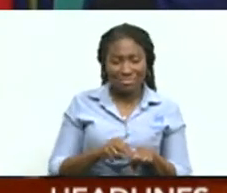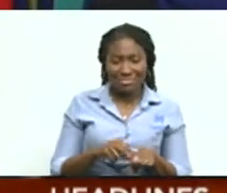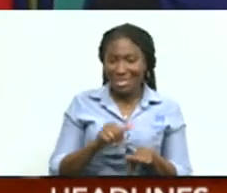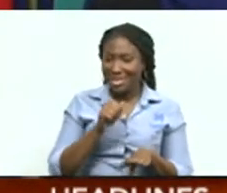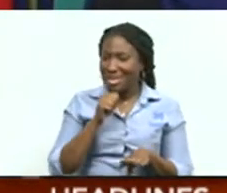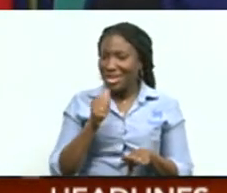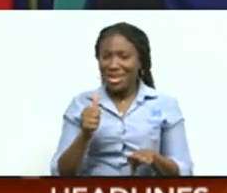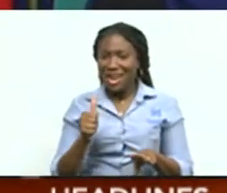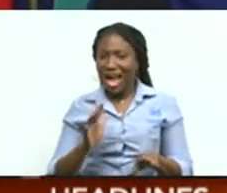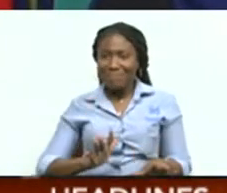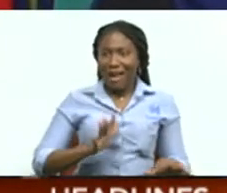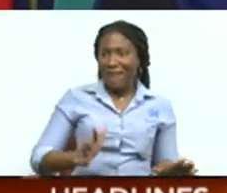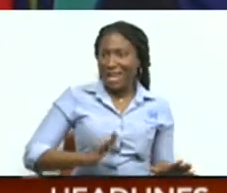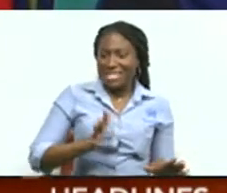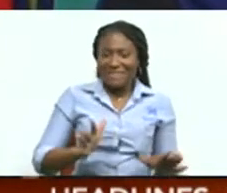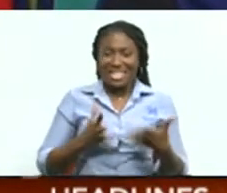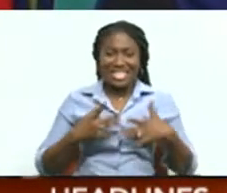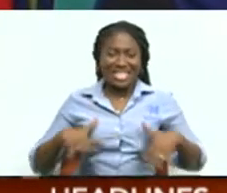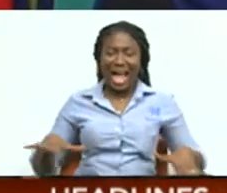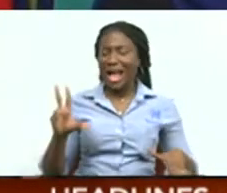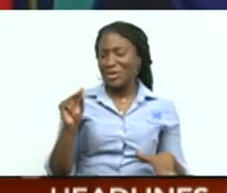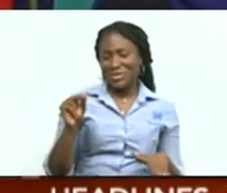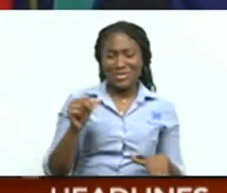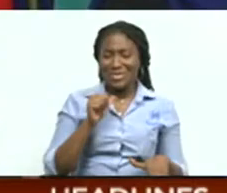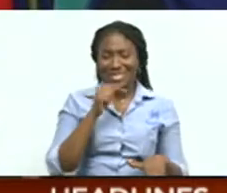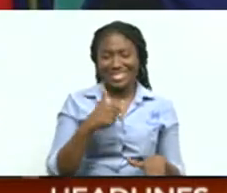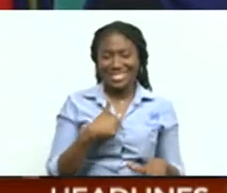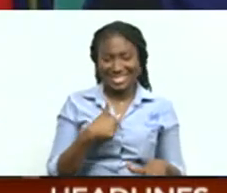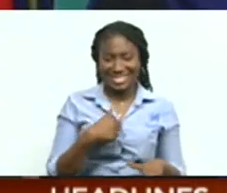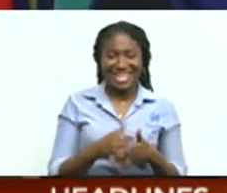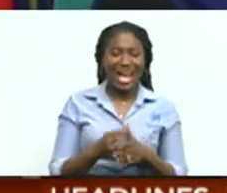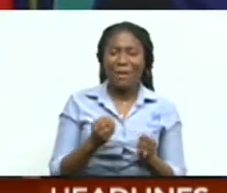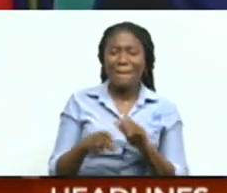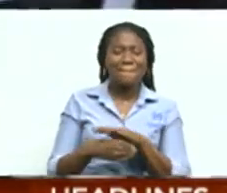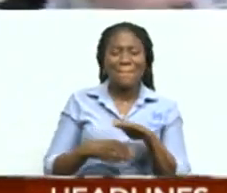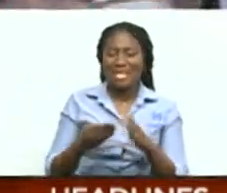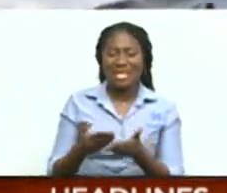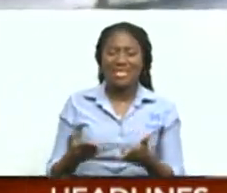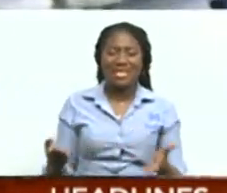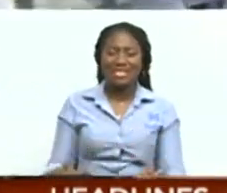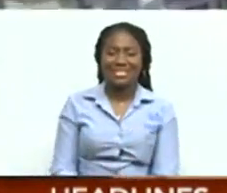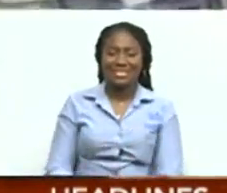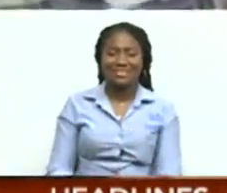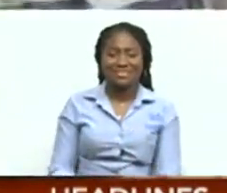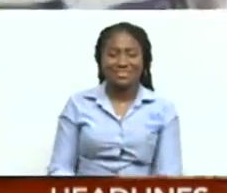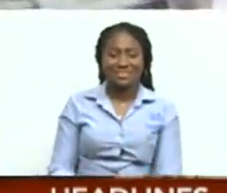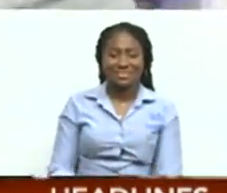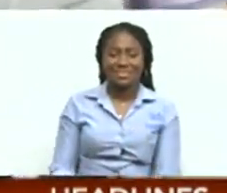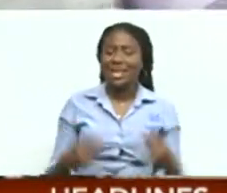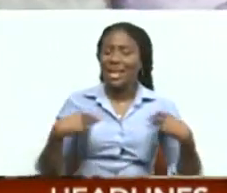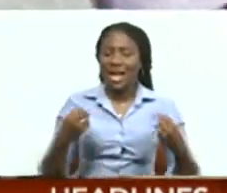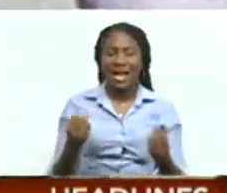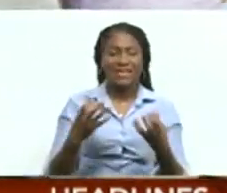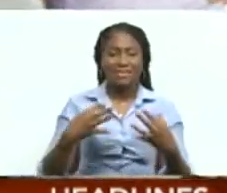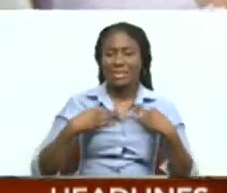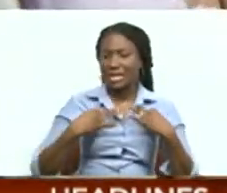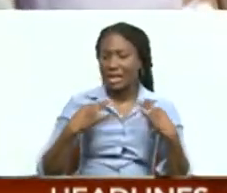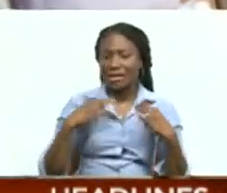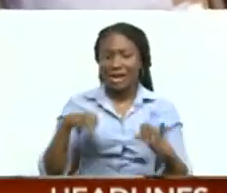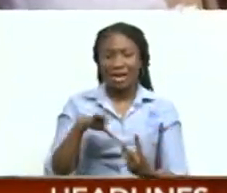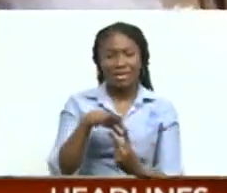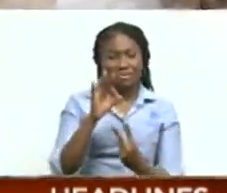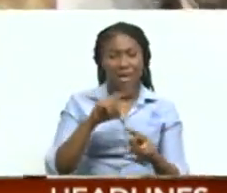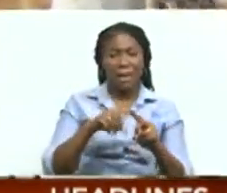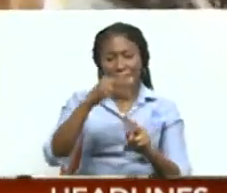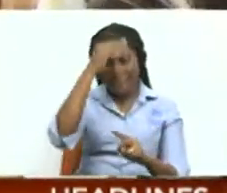out to the way and all these fancy styles. I'm not like that. So I'm just looking for basic things. While there are many outfits to choose from, Muslims ensure that their